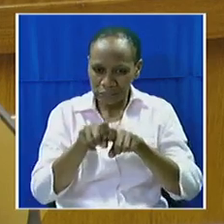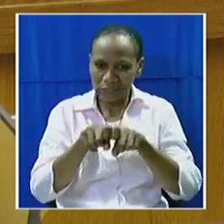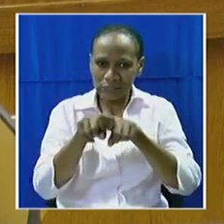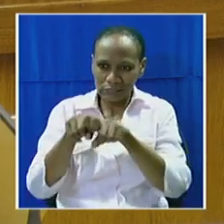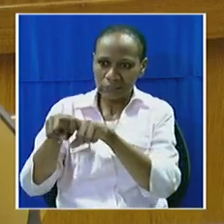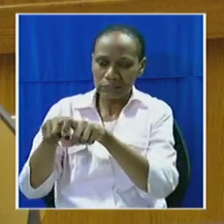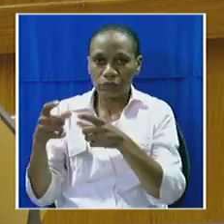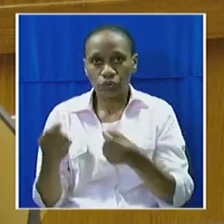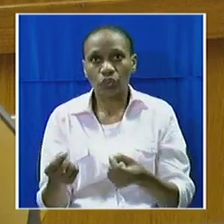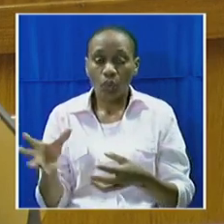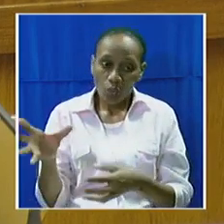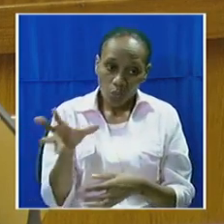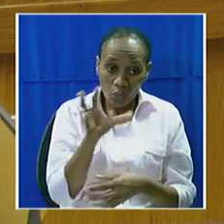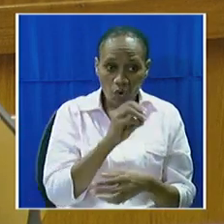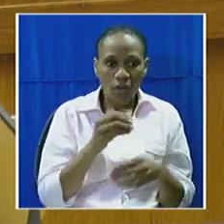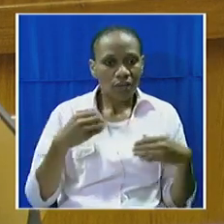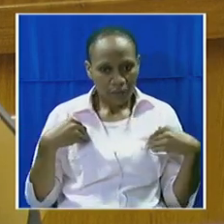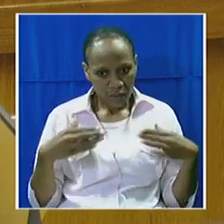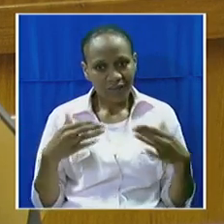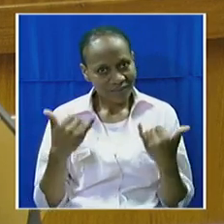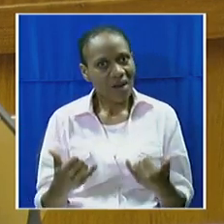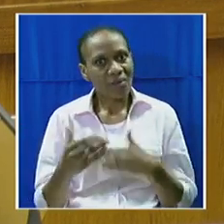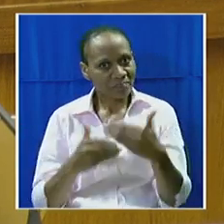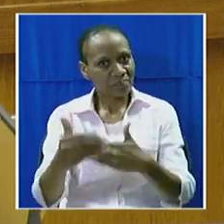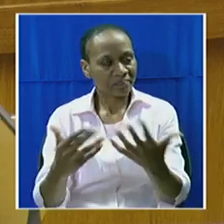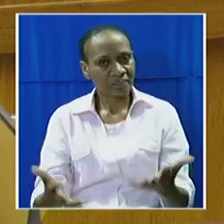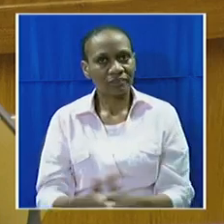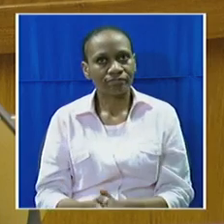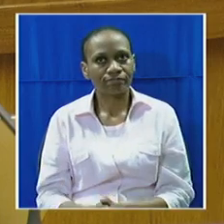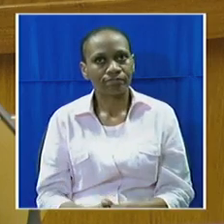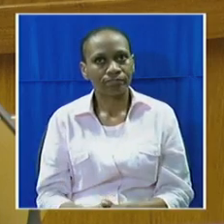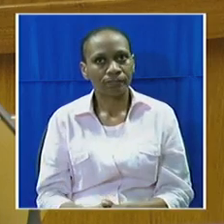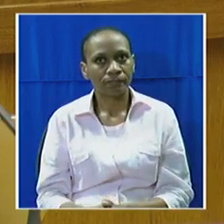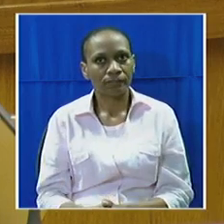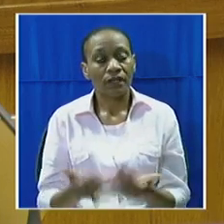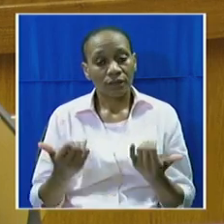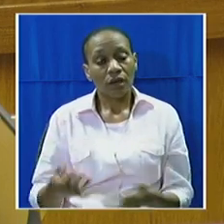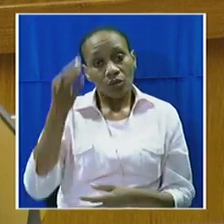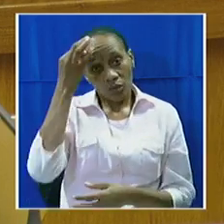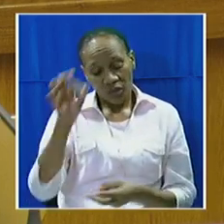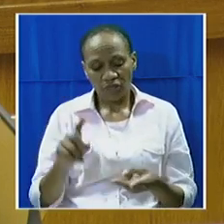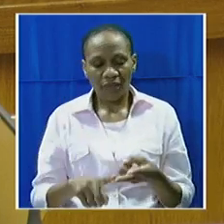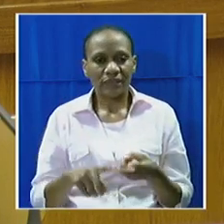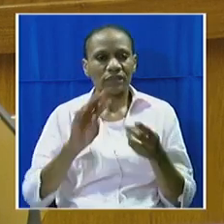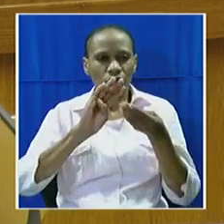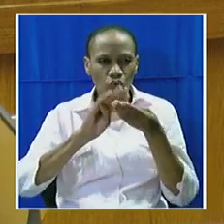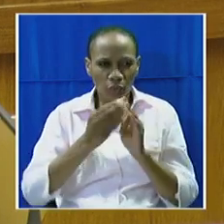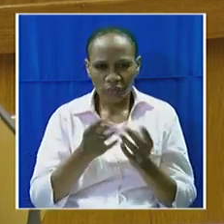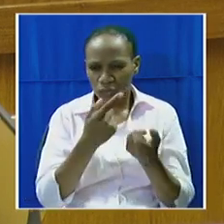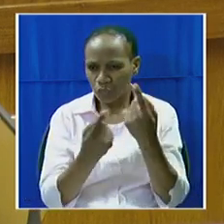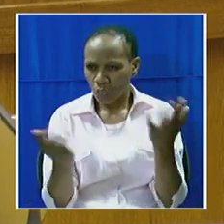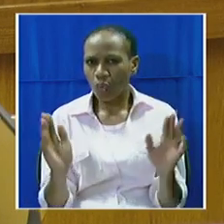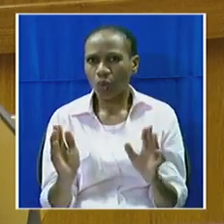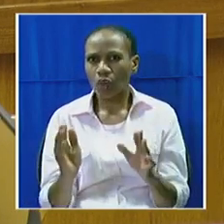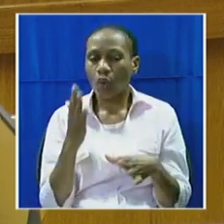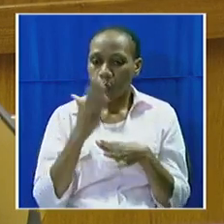contact. This already has begun. Take on all of government and all of society's approach. This is not the